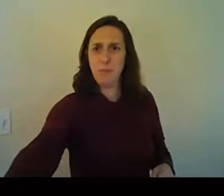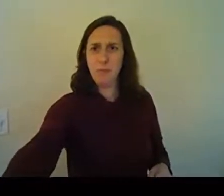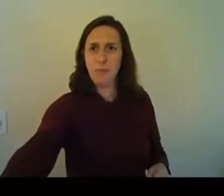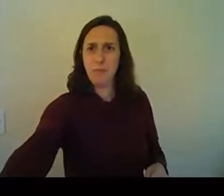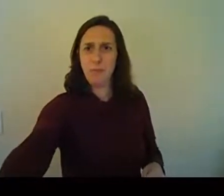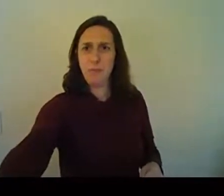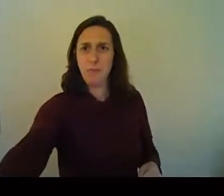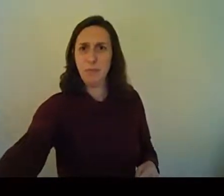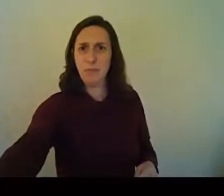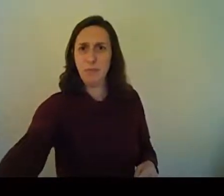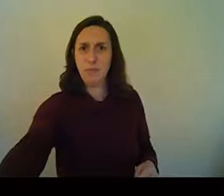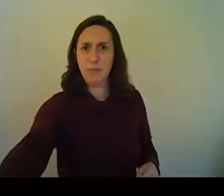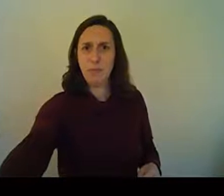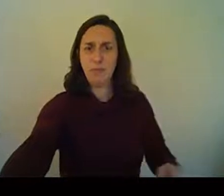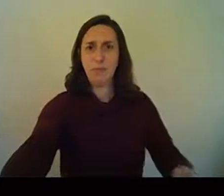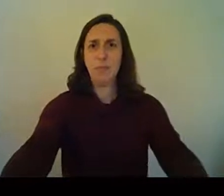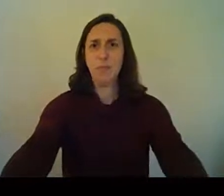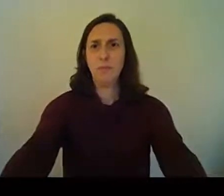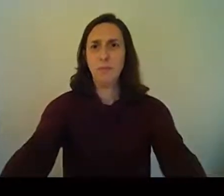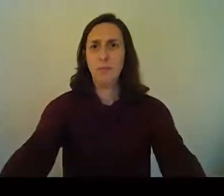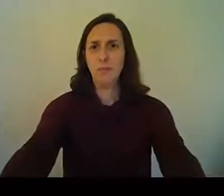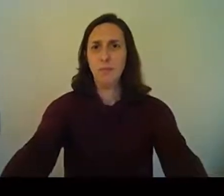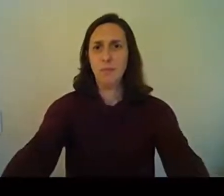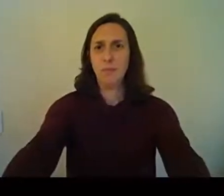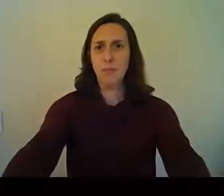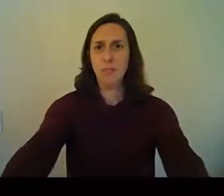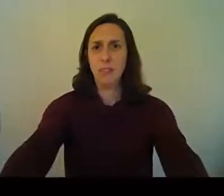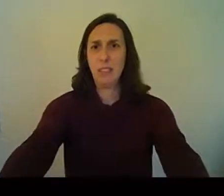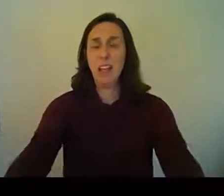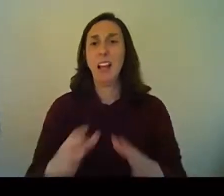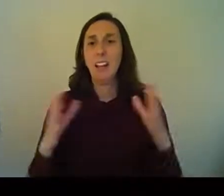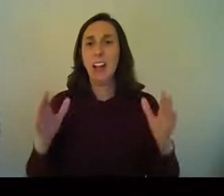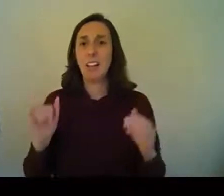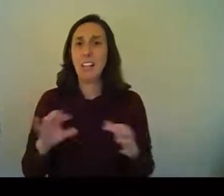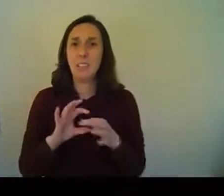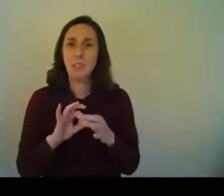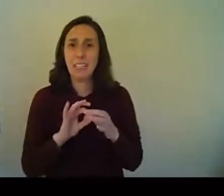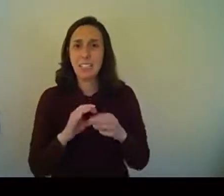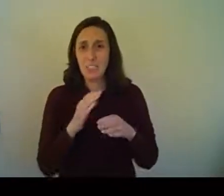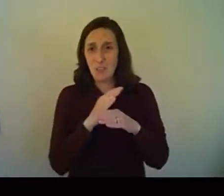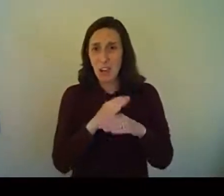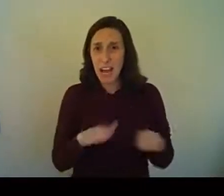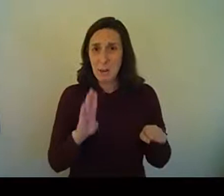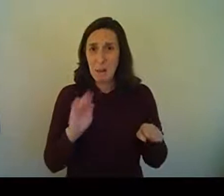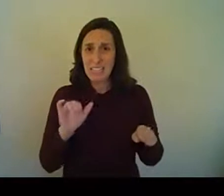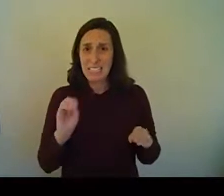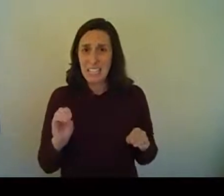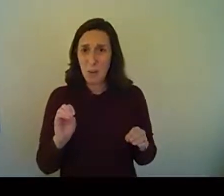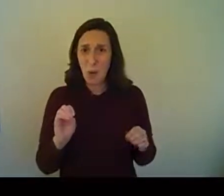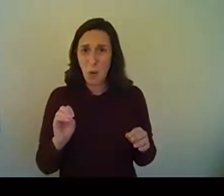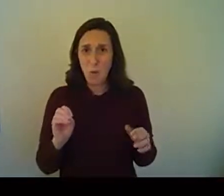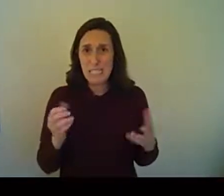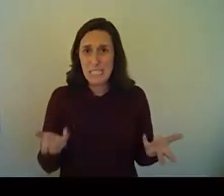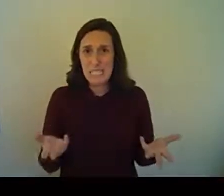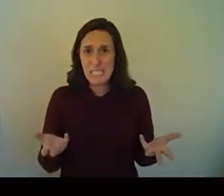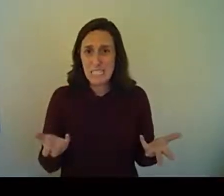And a lot of that has to do with the problem that we have where dividing by zero is not defined in mathematics. For how we define the